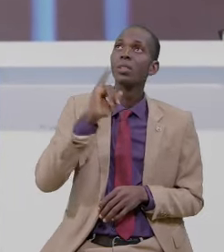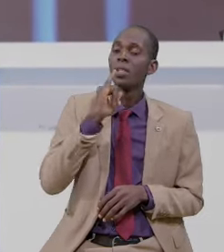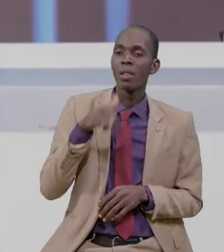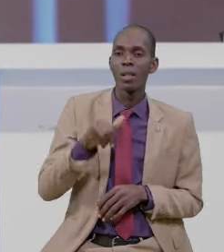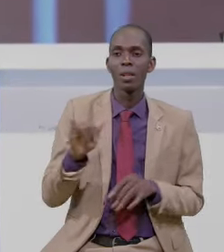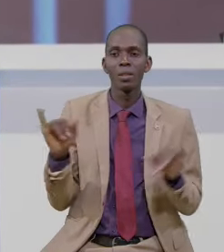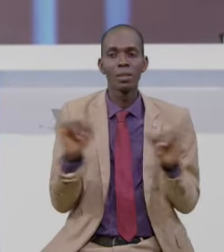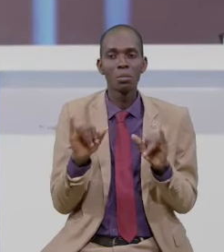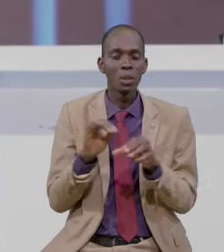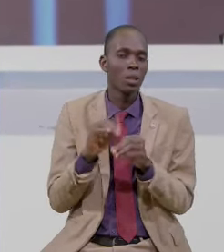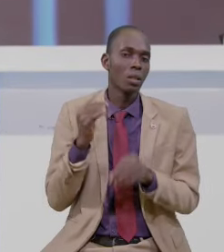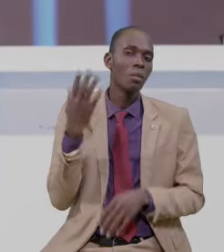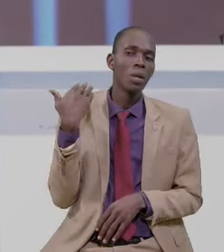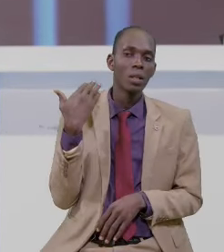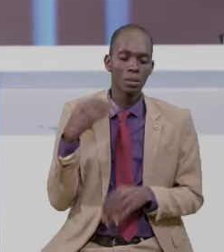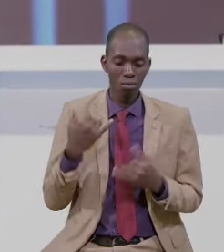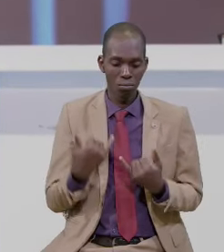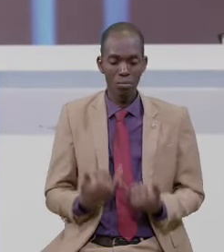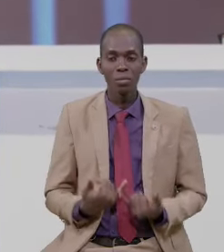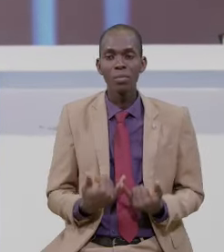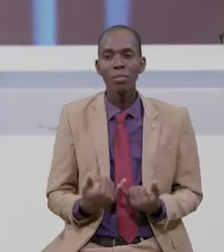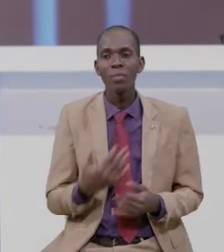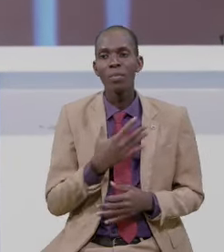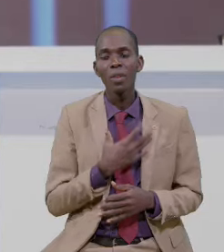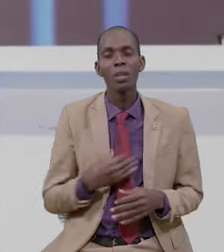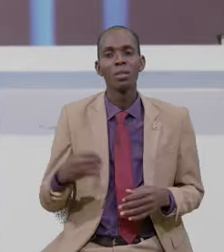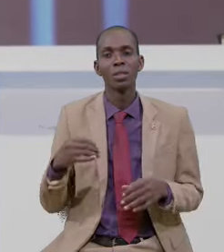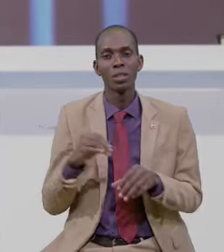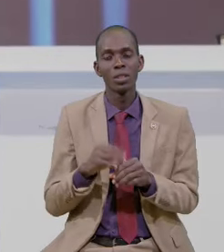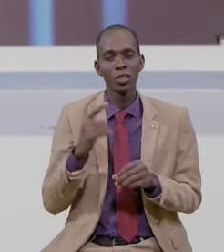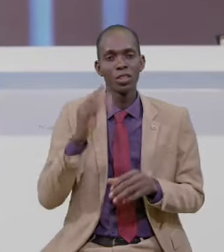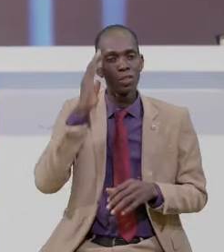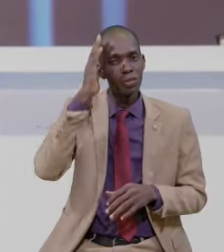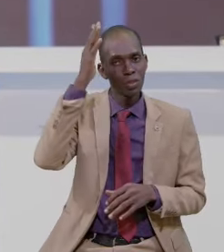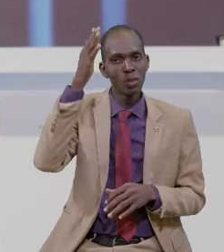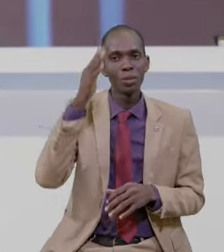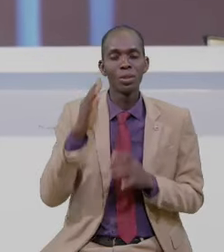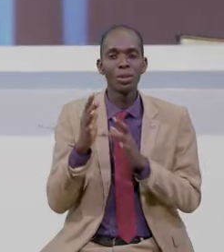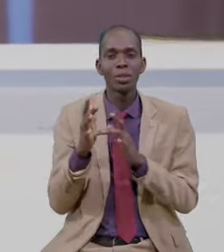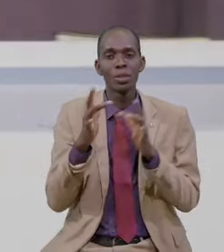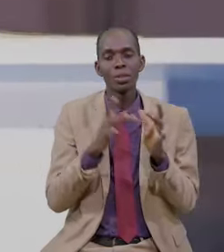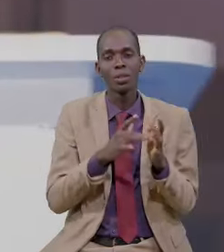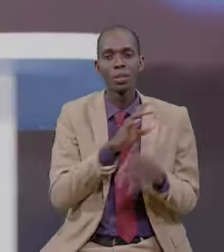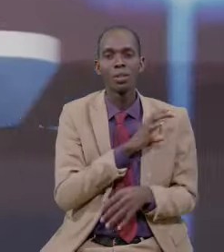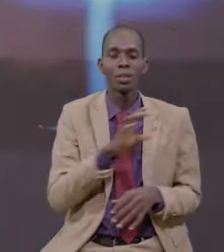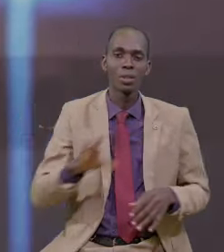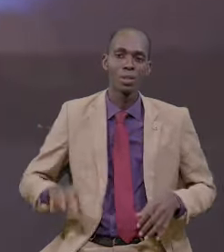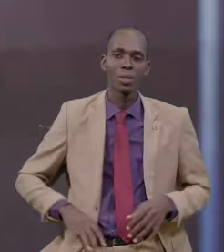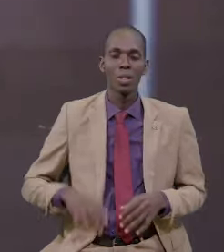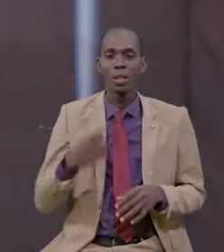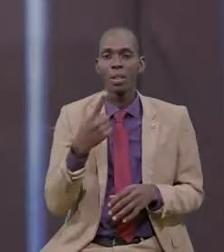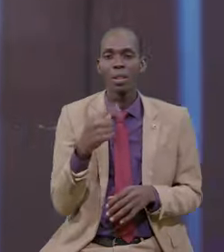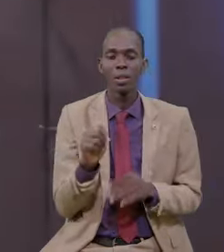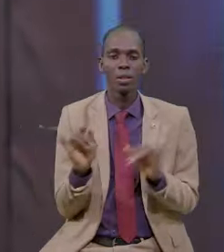the past, in the present, and in the future. Jesus Christ, the